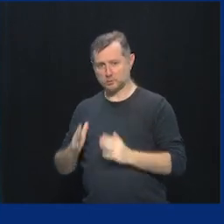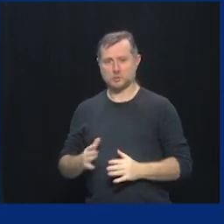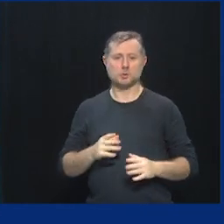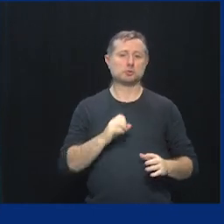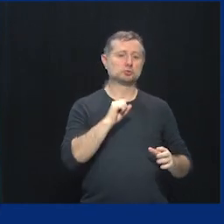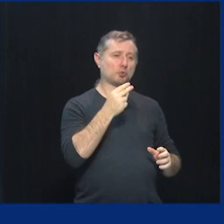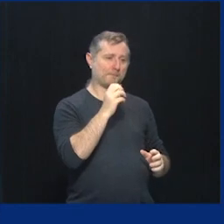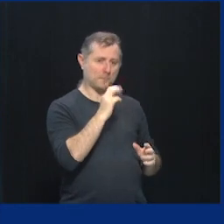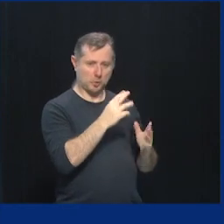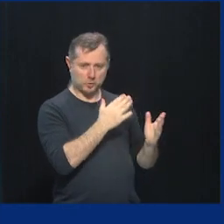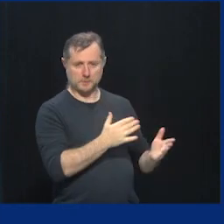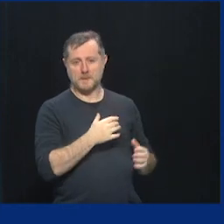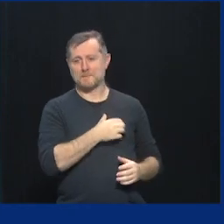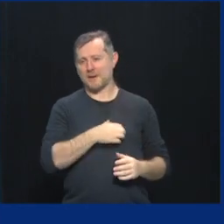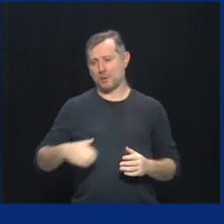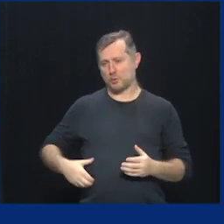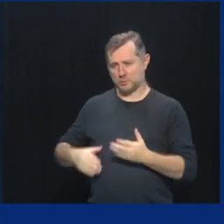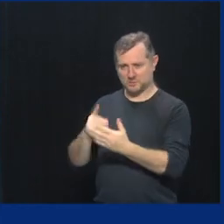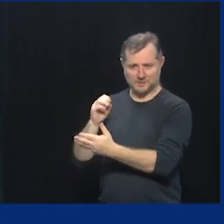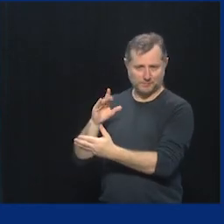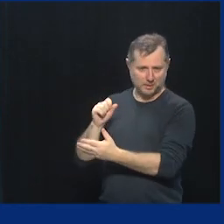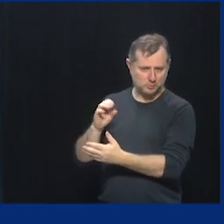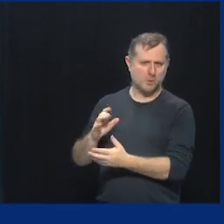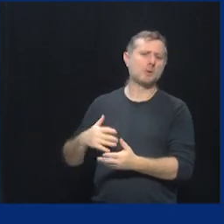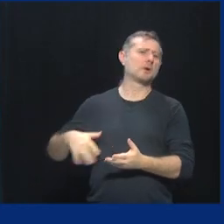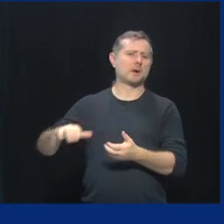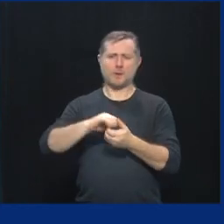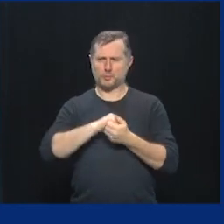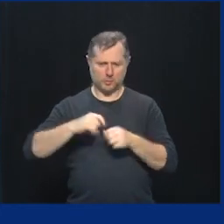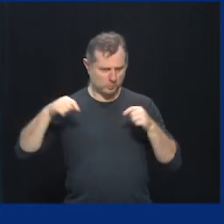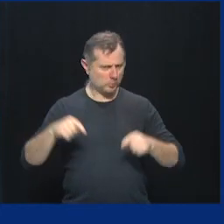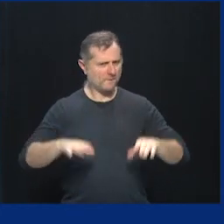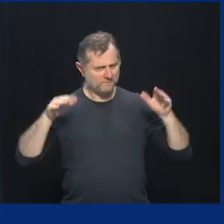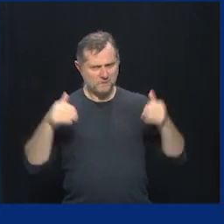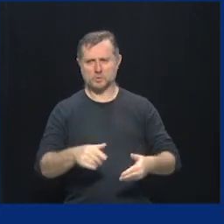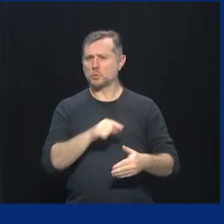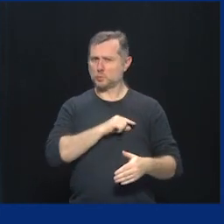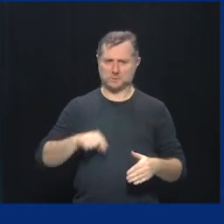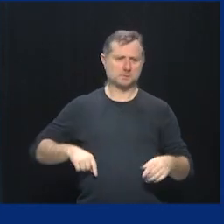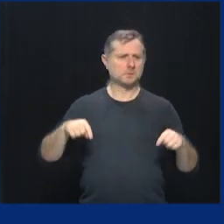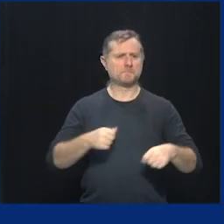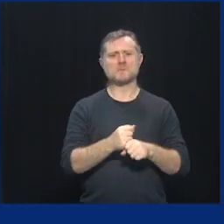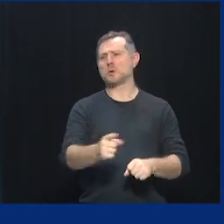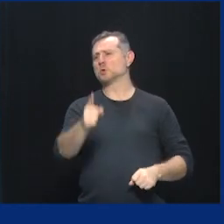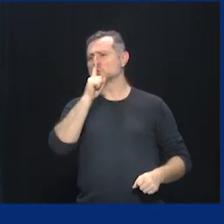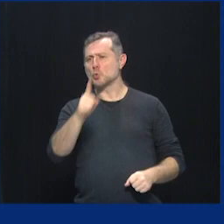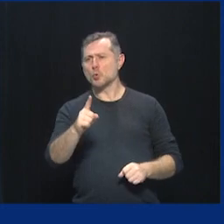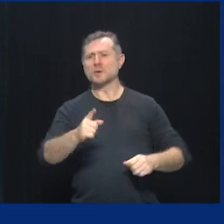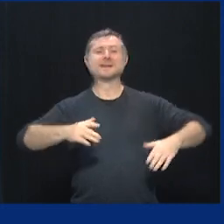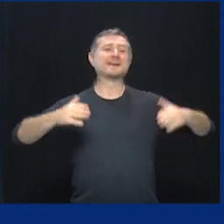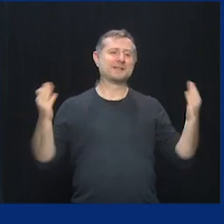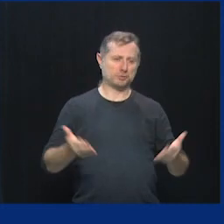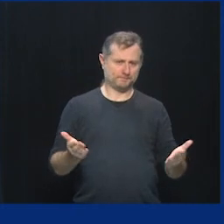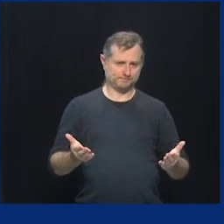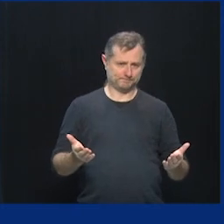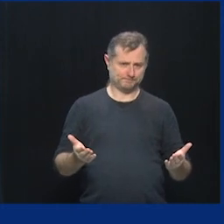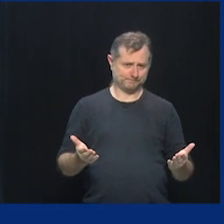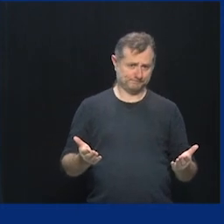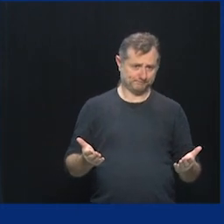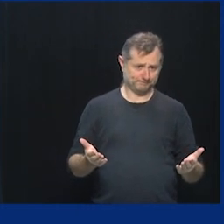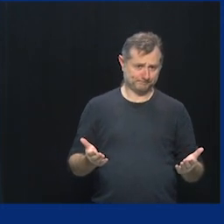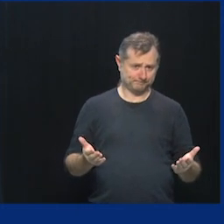of resources that are going to be here in Queens. We want to make sure that we're all here to make sure that this is done